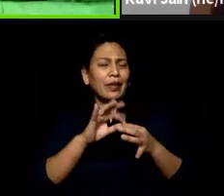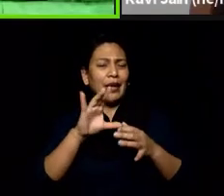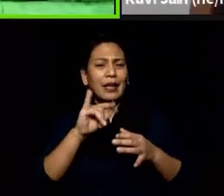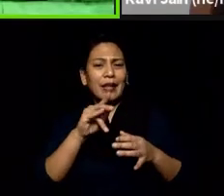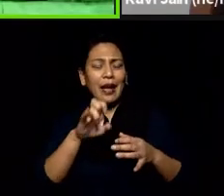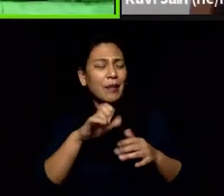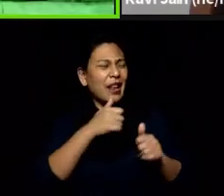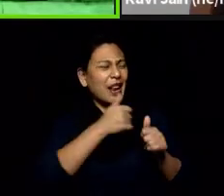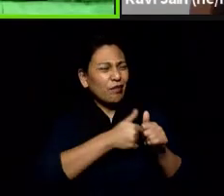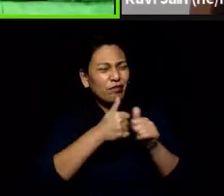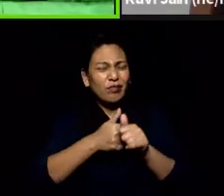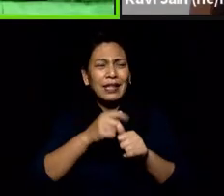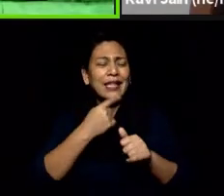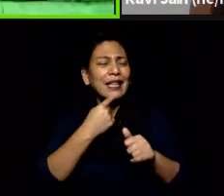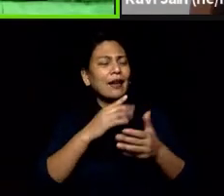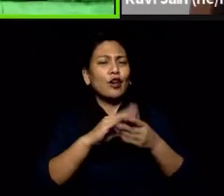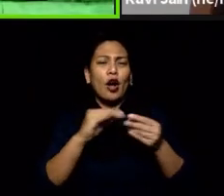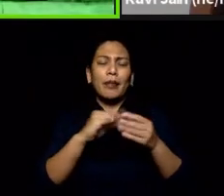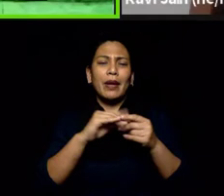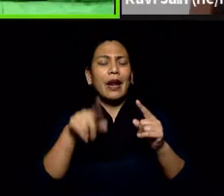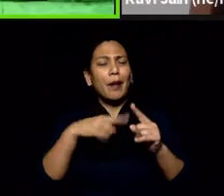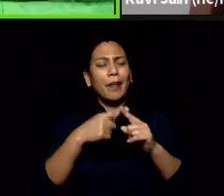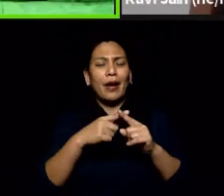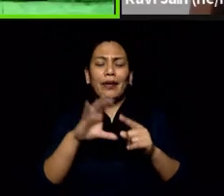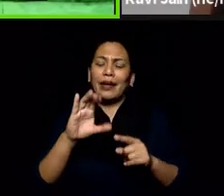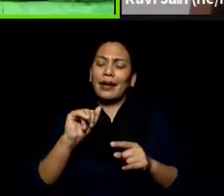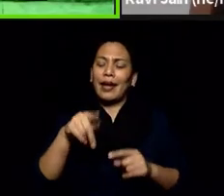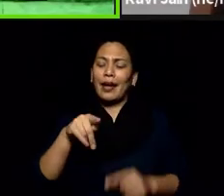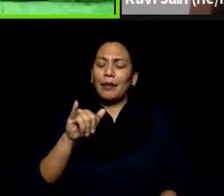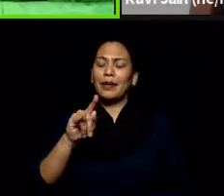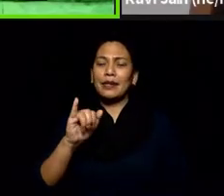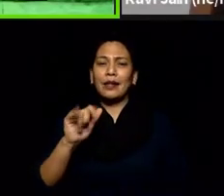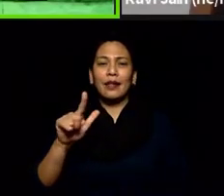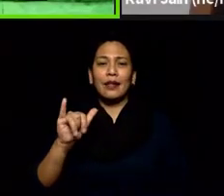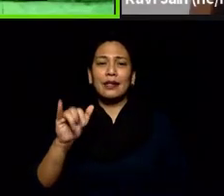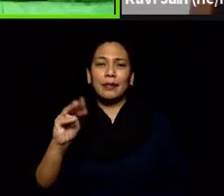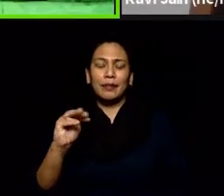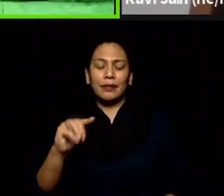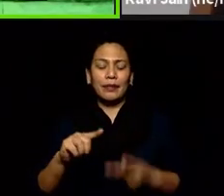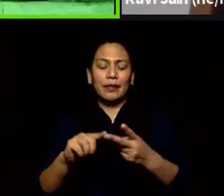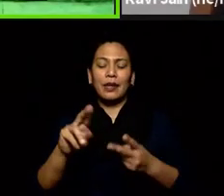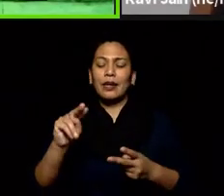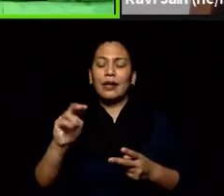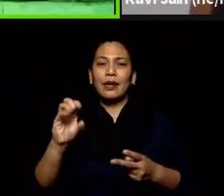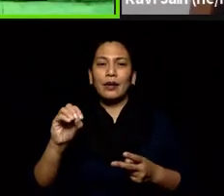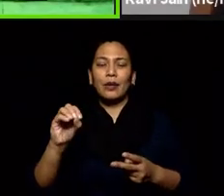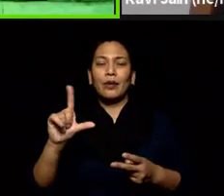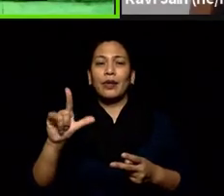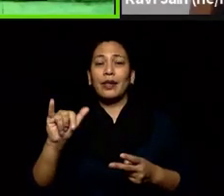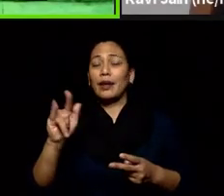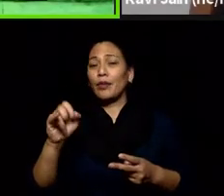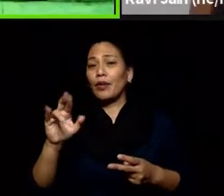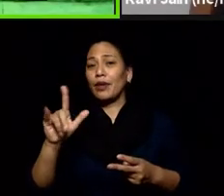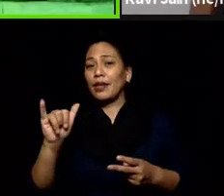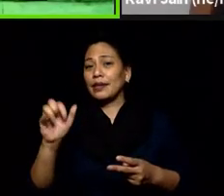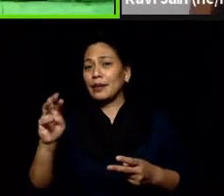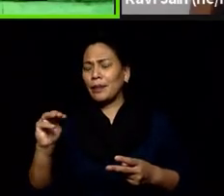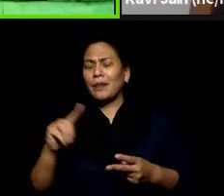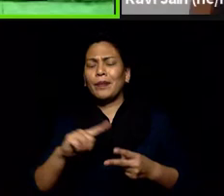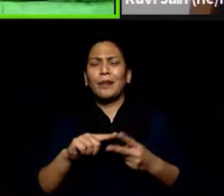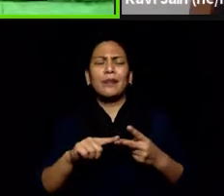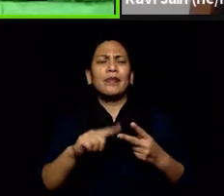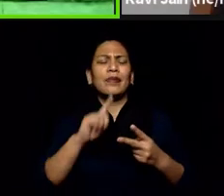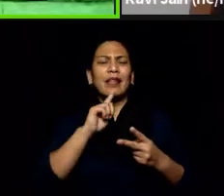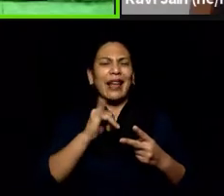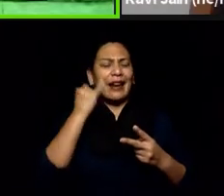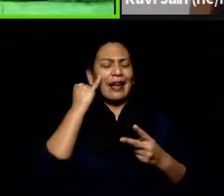to the system of capitalism and neoliberalism and how it is absolutely tied to this ongoing kind